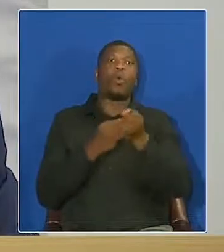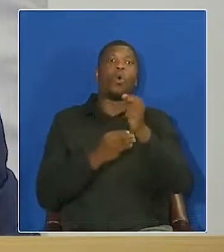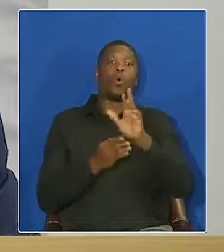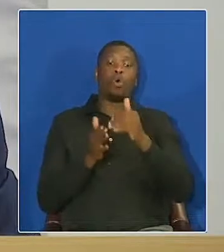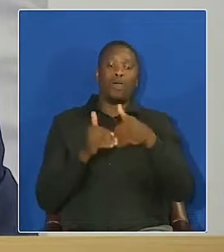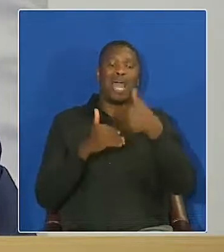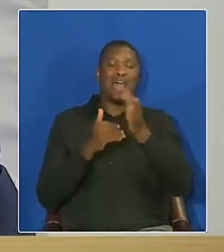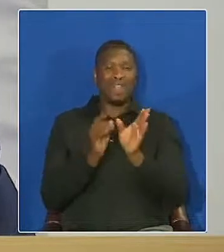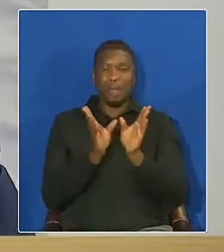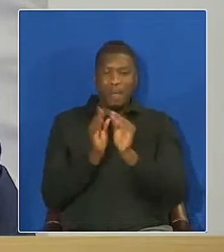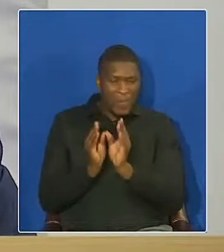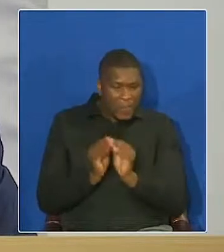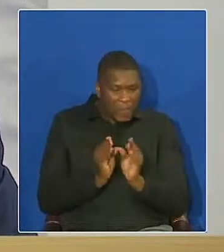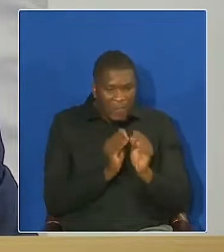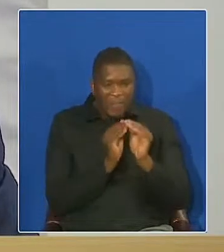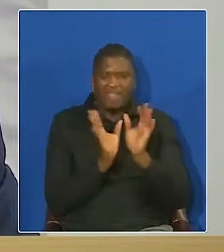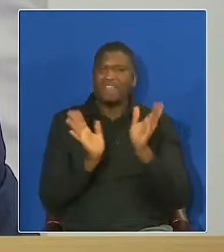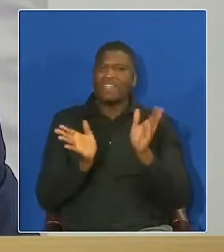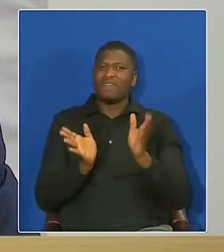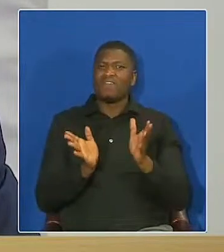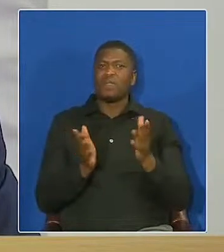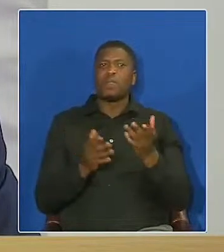after the meetings, after